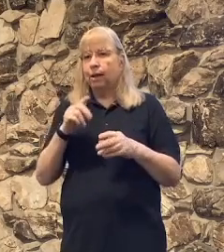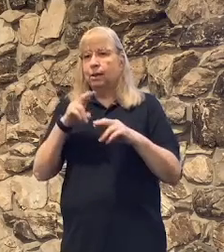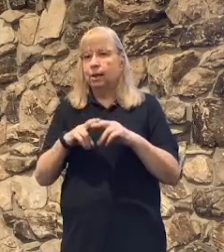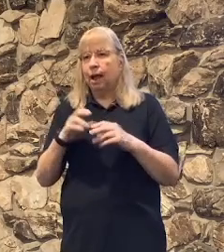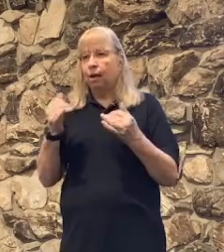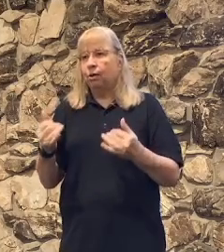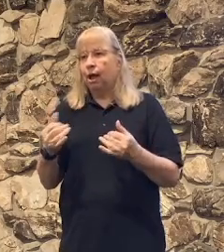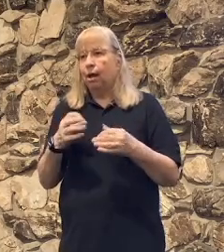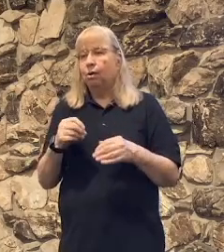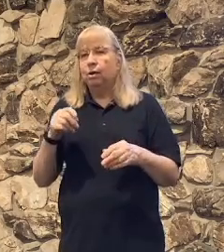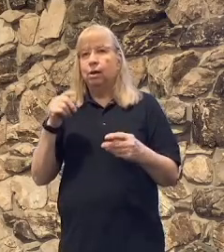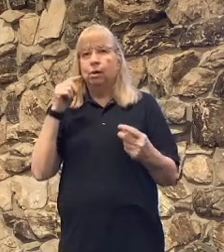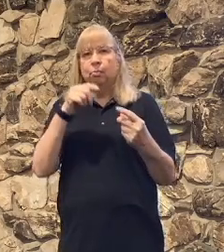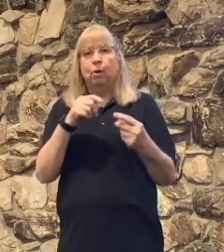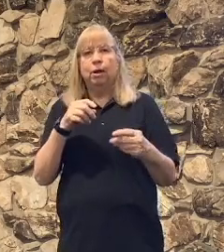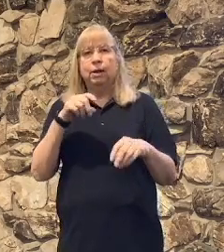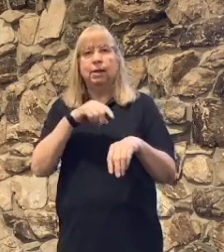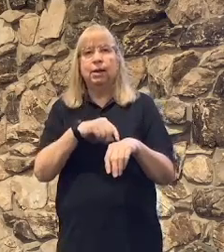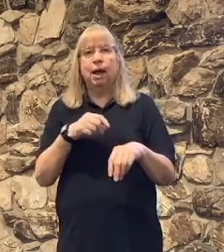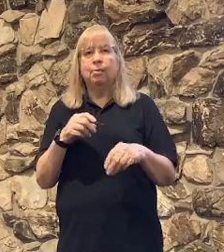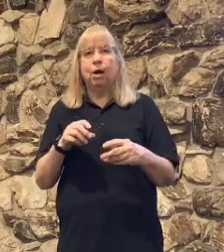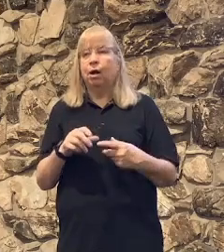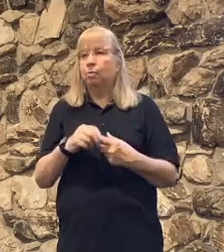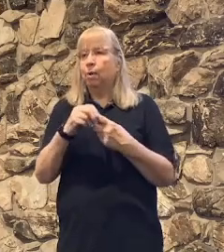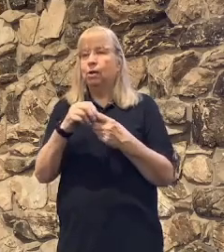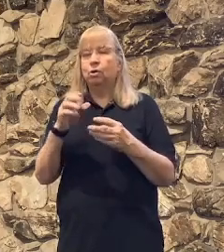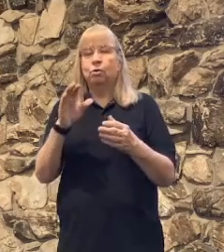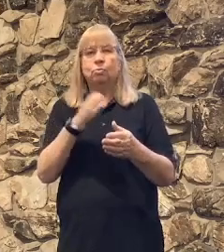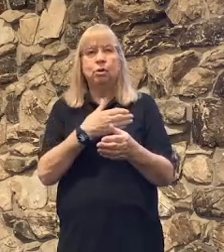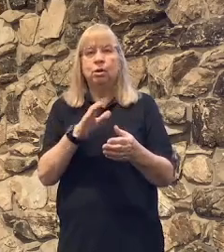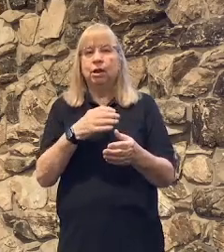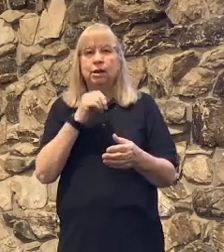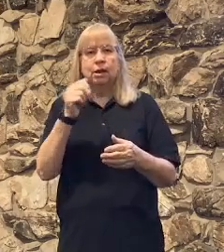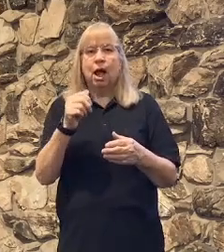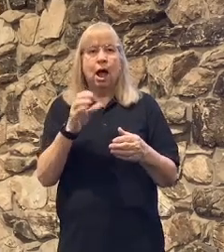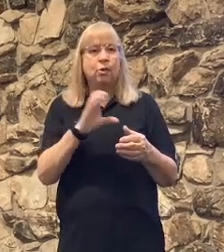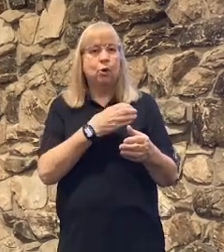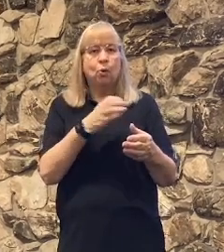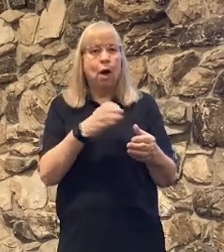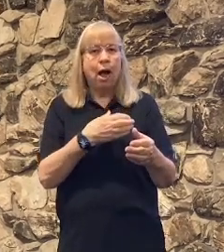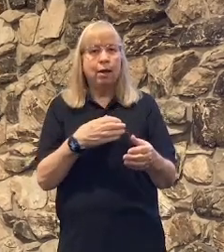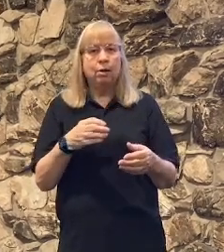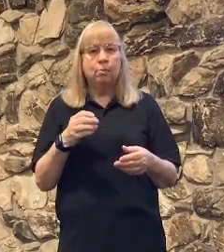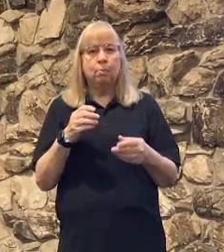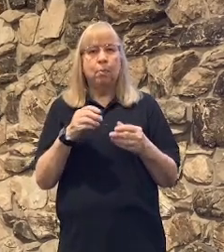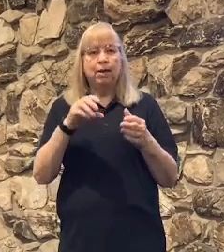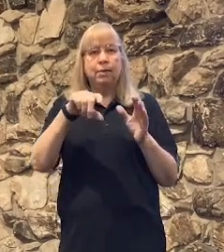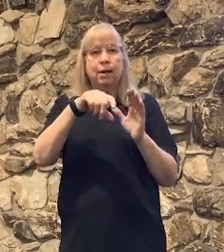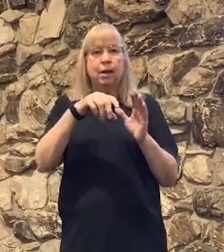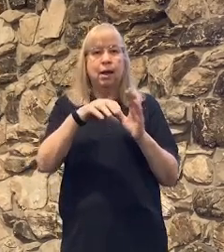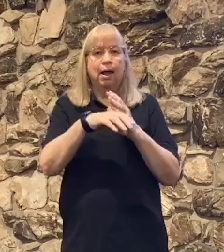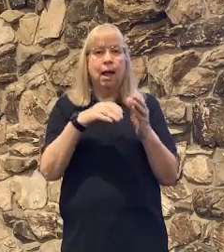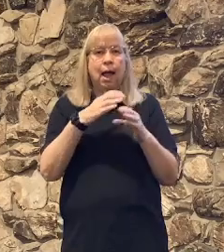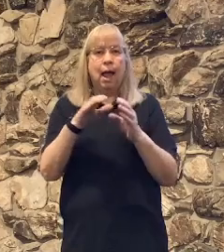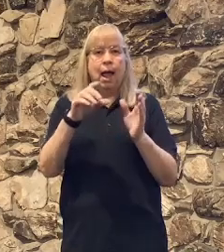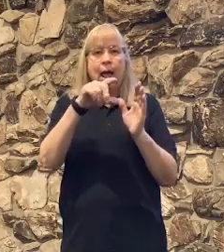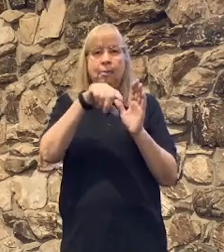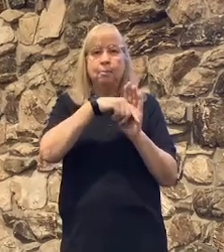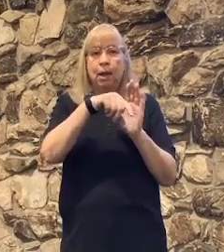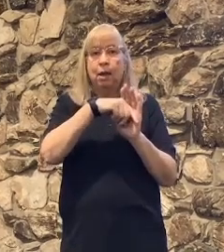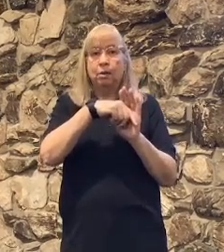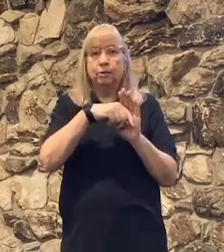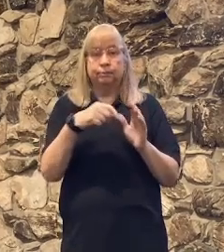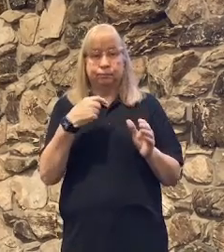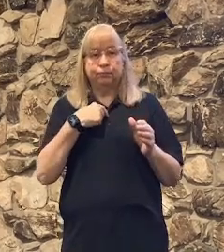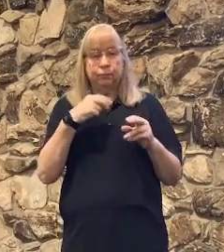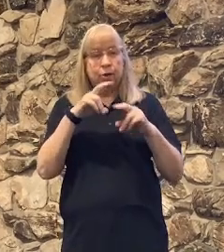in time, our special music isn't our choir that's up here, but we invite you to listen to our bells.